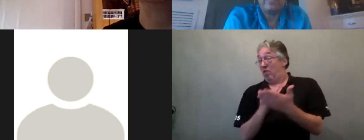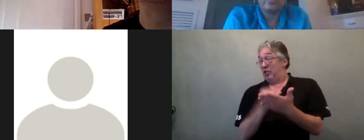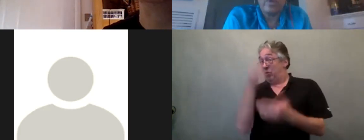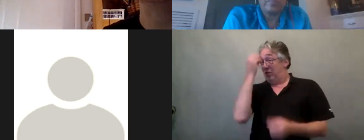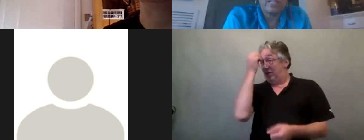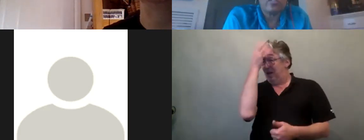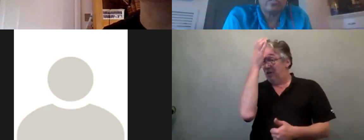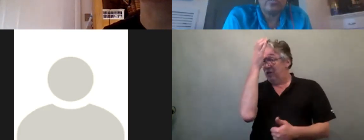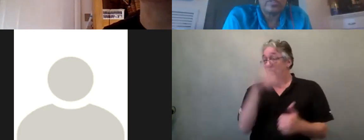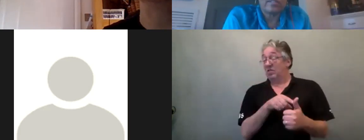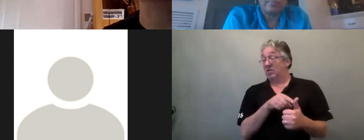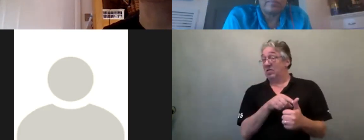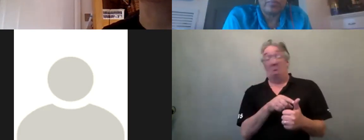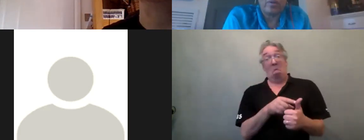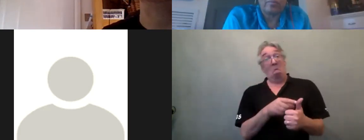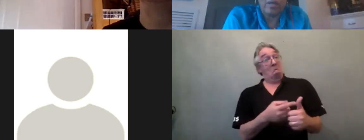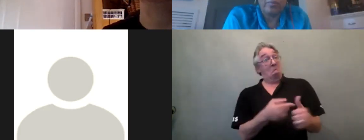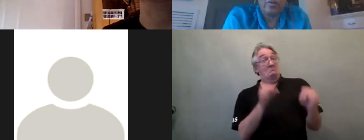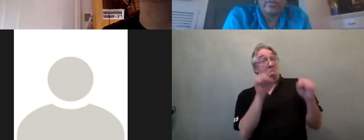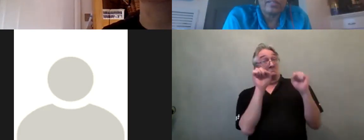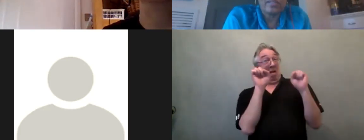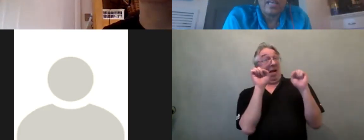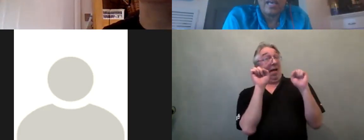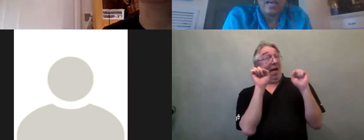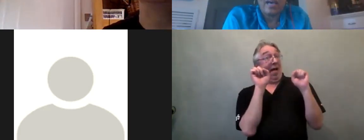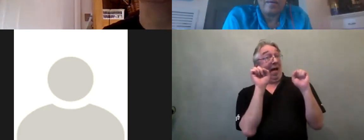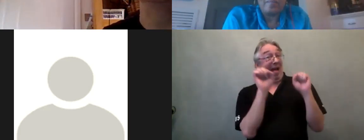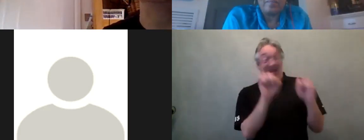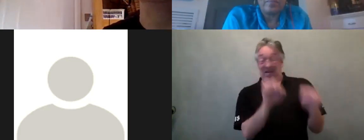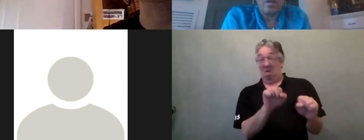which have a great potential for disruptive progress,